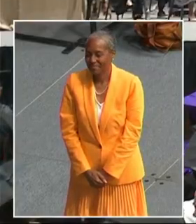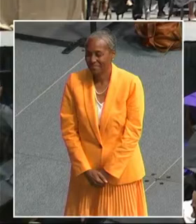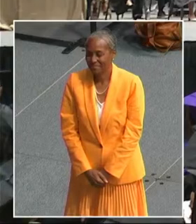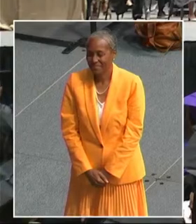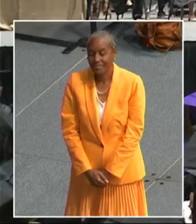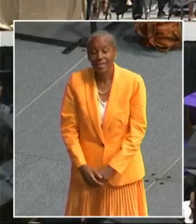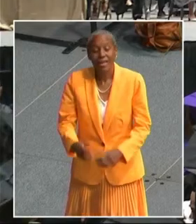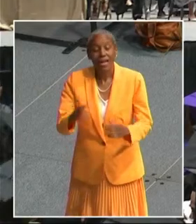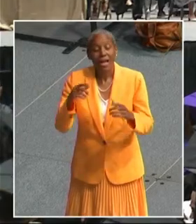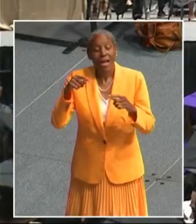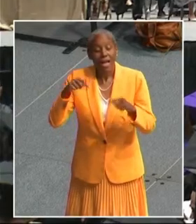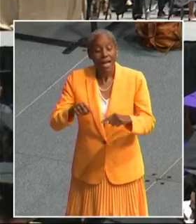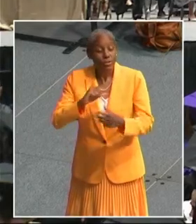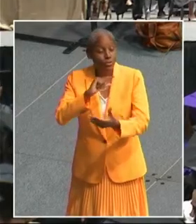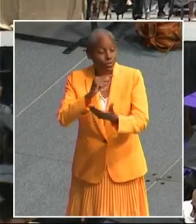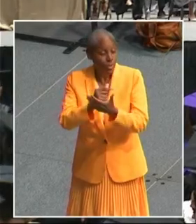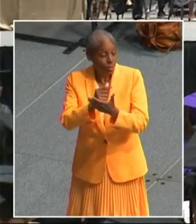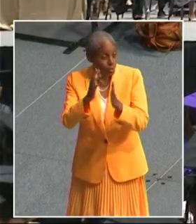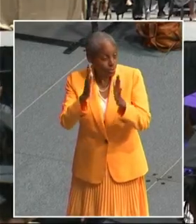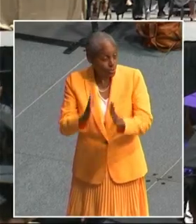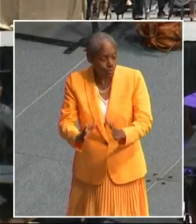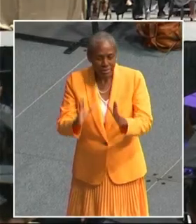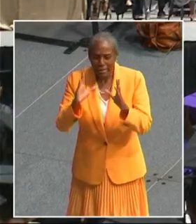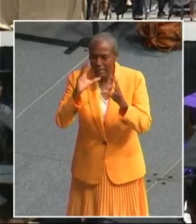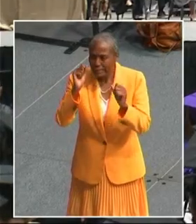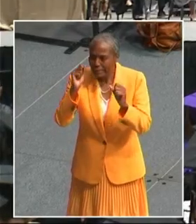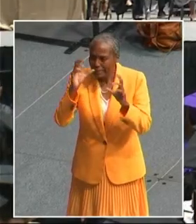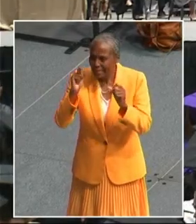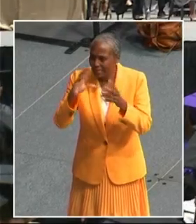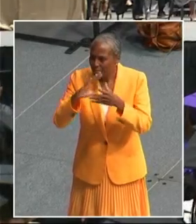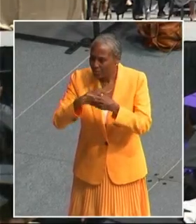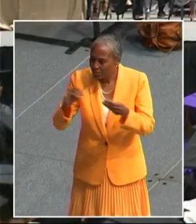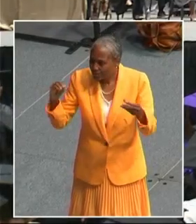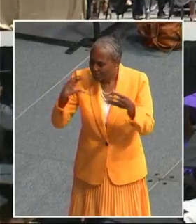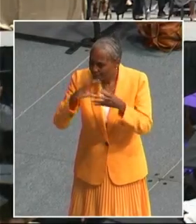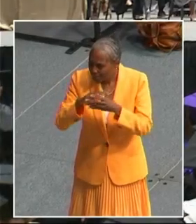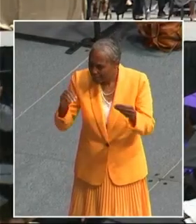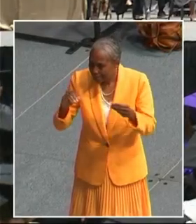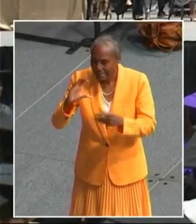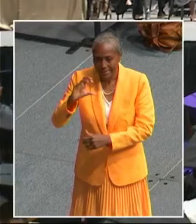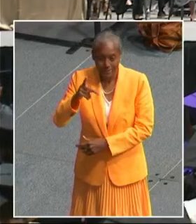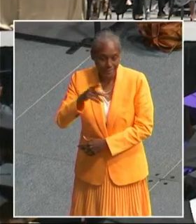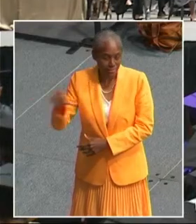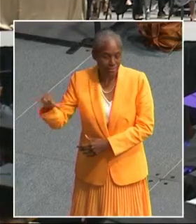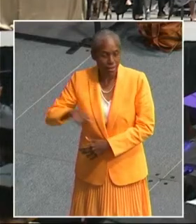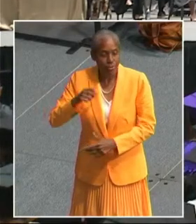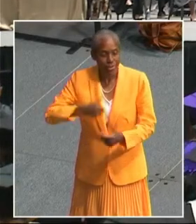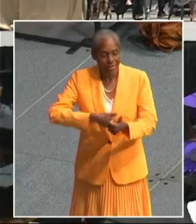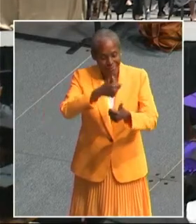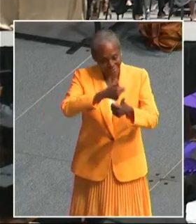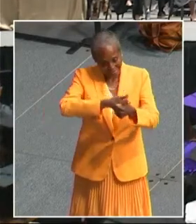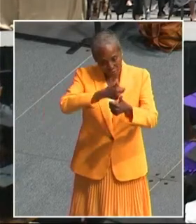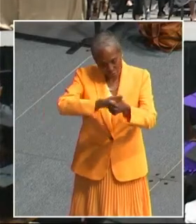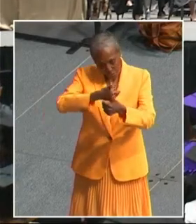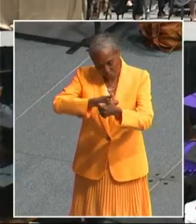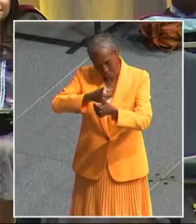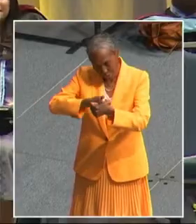So as with these graduates, great stories. Central Piedmont is proud of each of